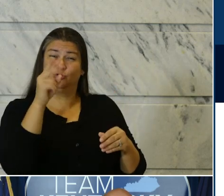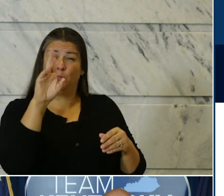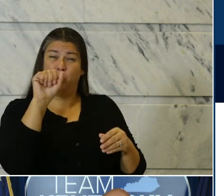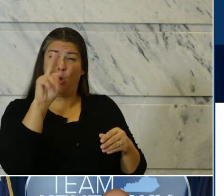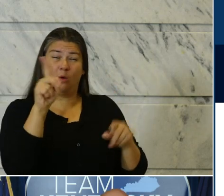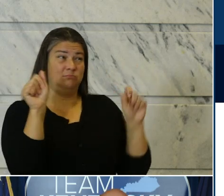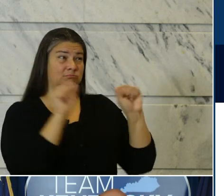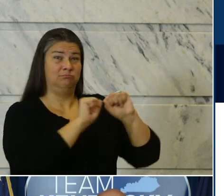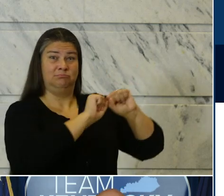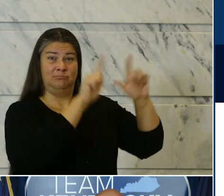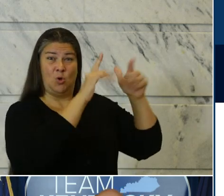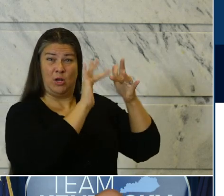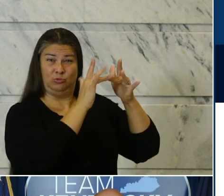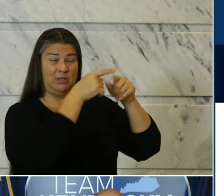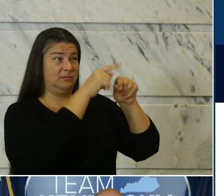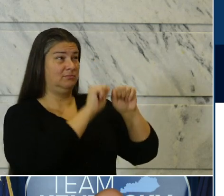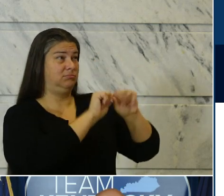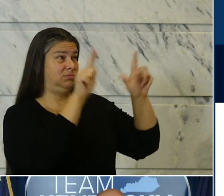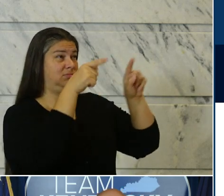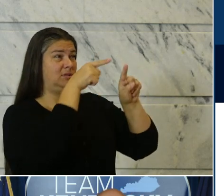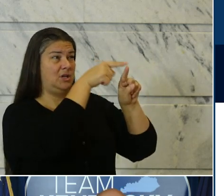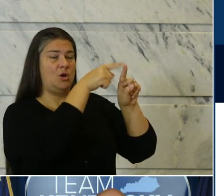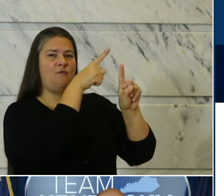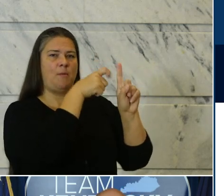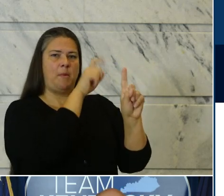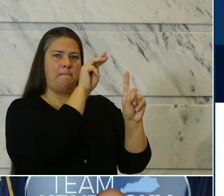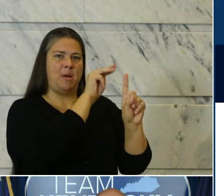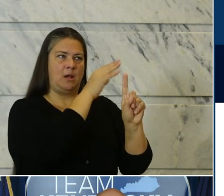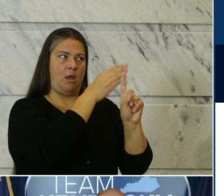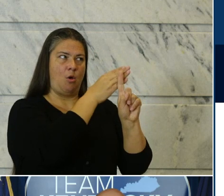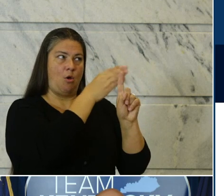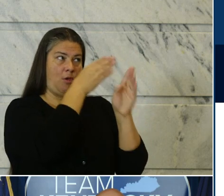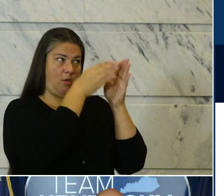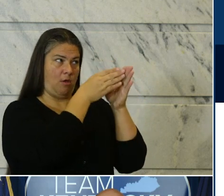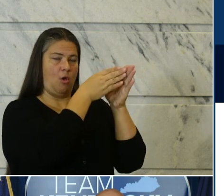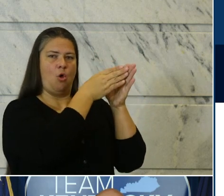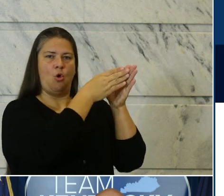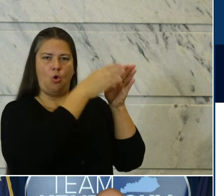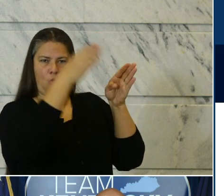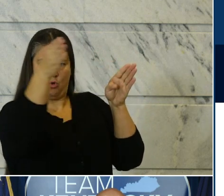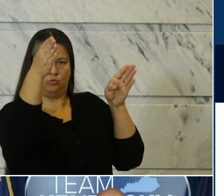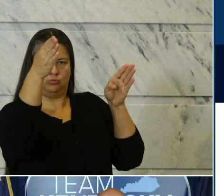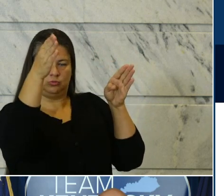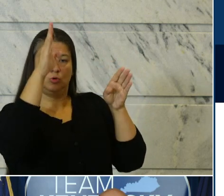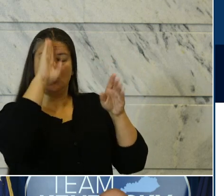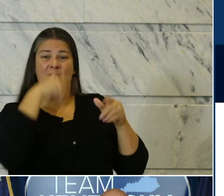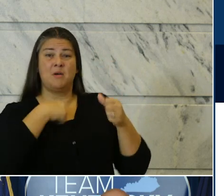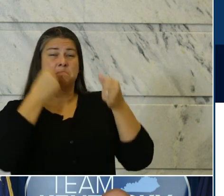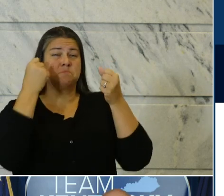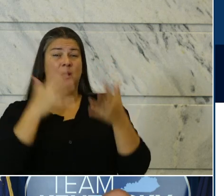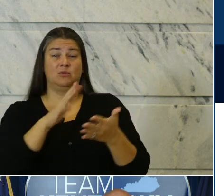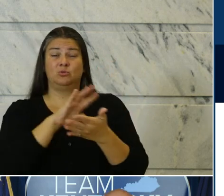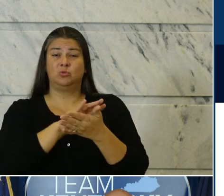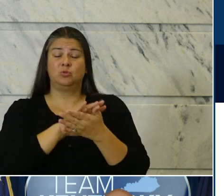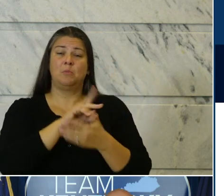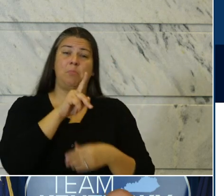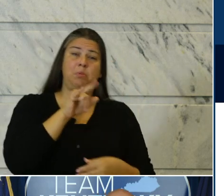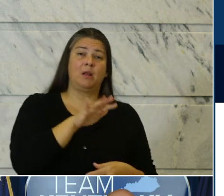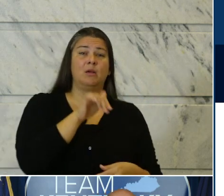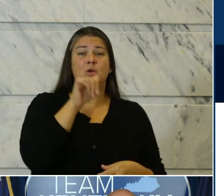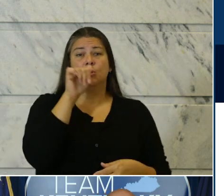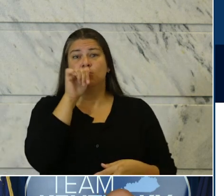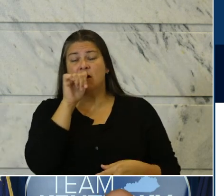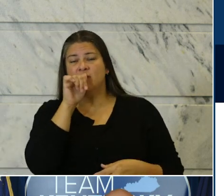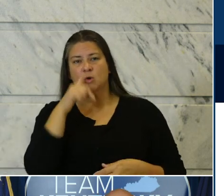understand it, we have about 2,000 K through 12 schools in the state of Kentucky. That's public and private. Of those, we have about